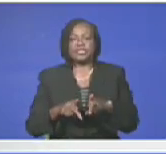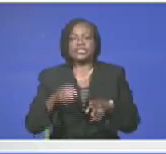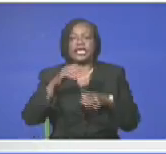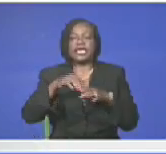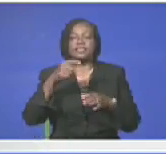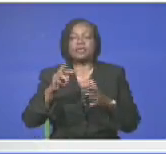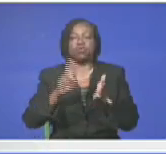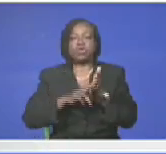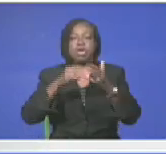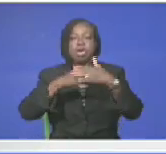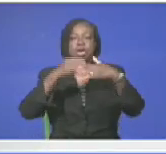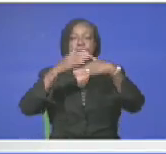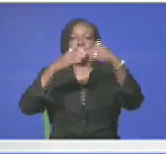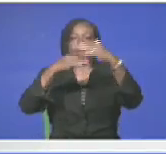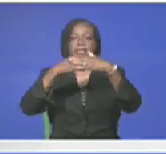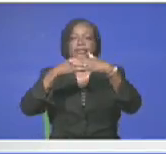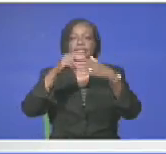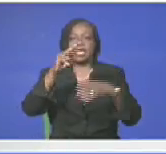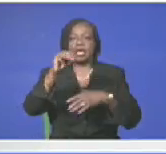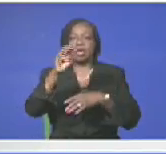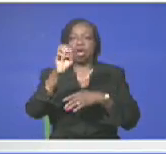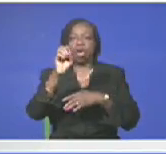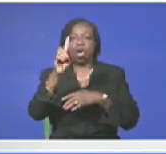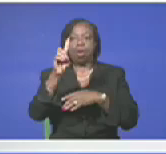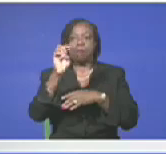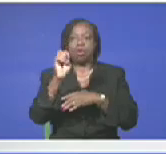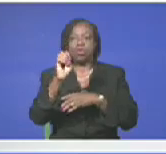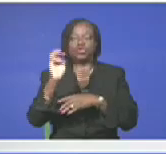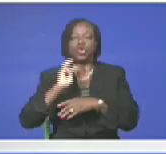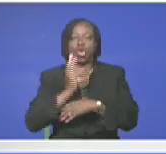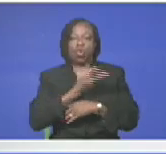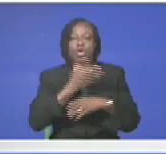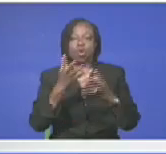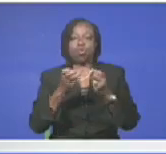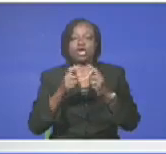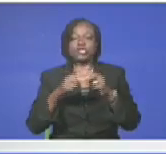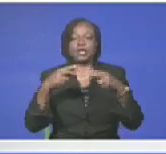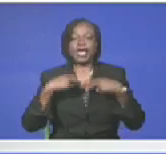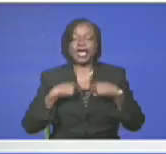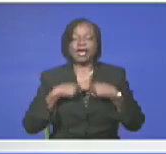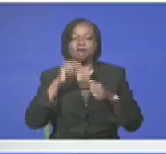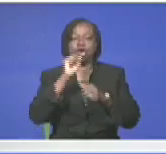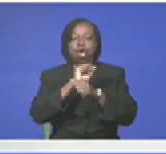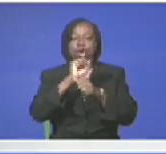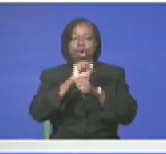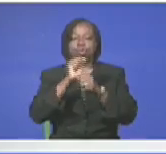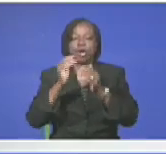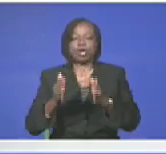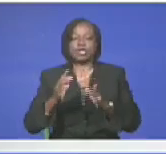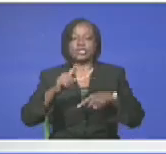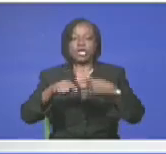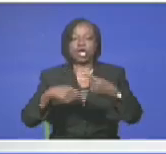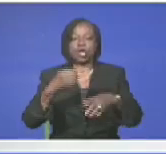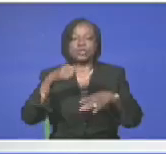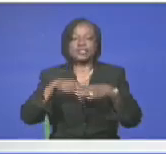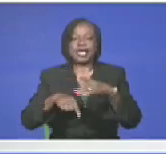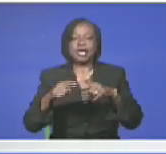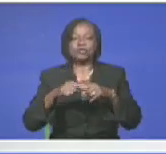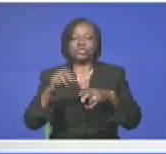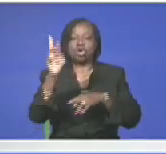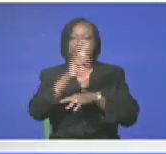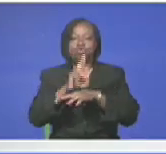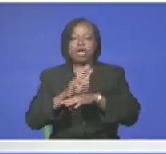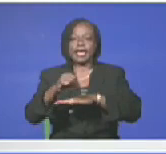mood, because what we want to do, we want to have skilled workers go down to Rangid Island to start to